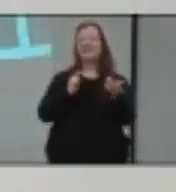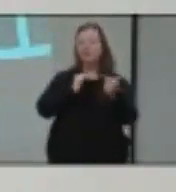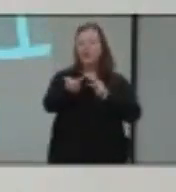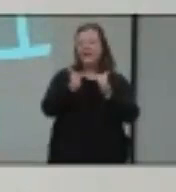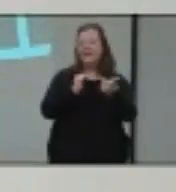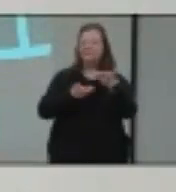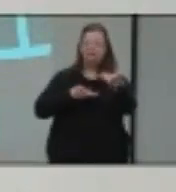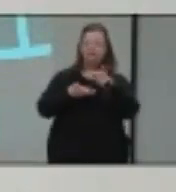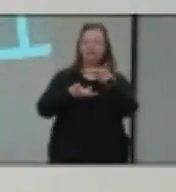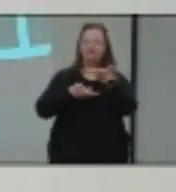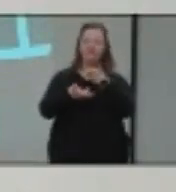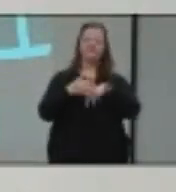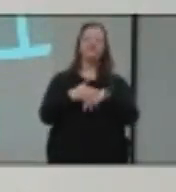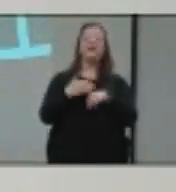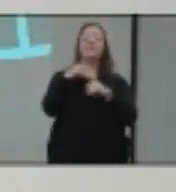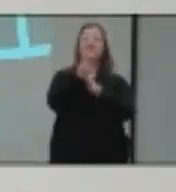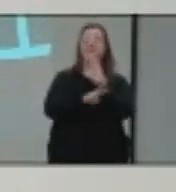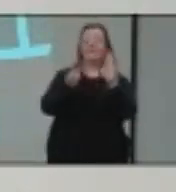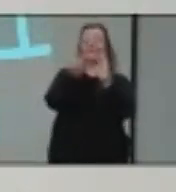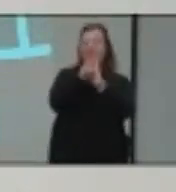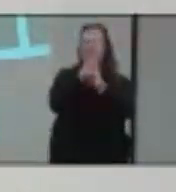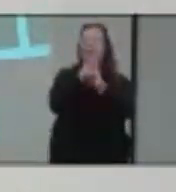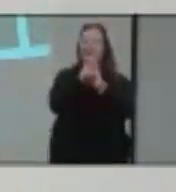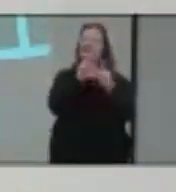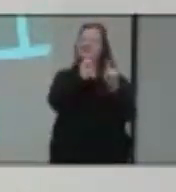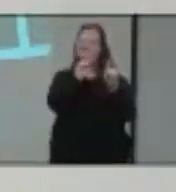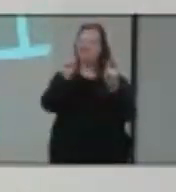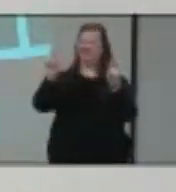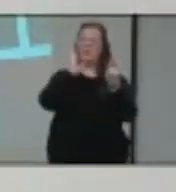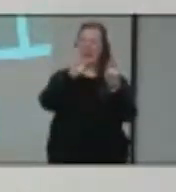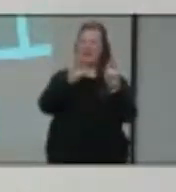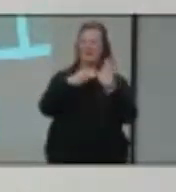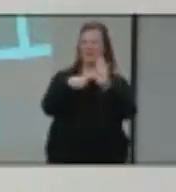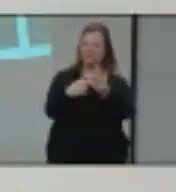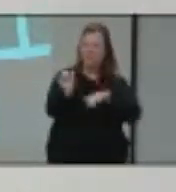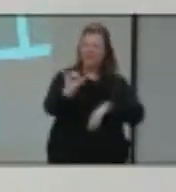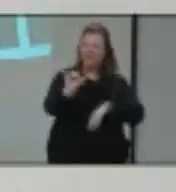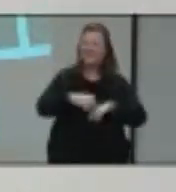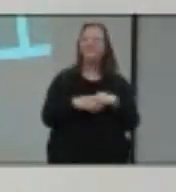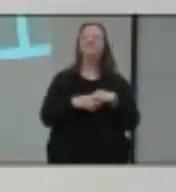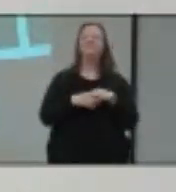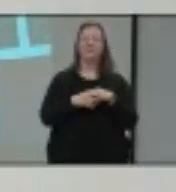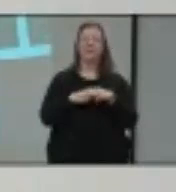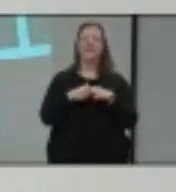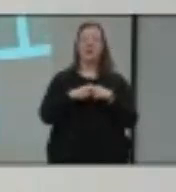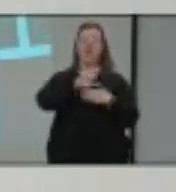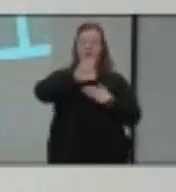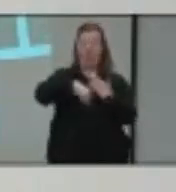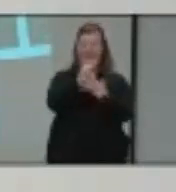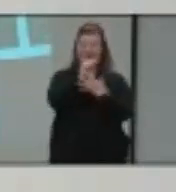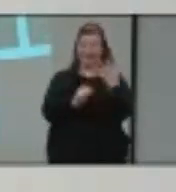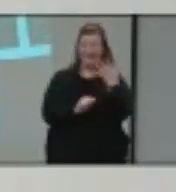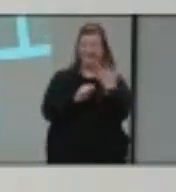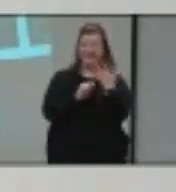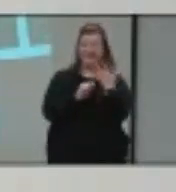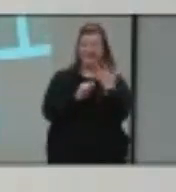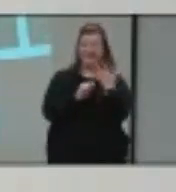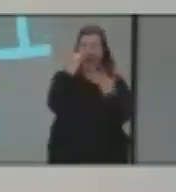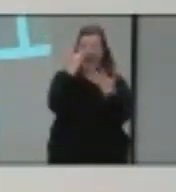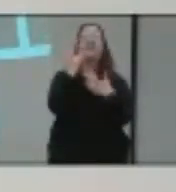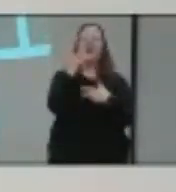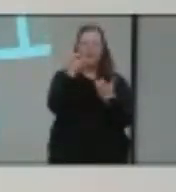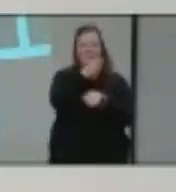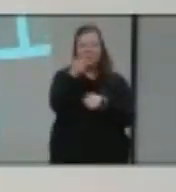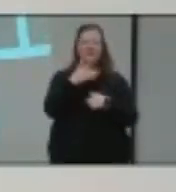interactive. There are videos sort of scattered throughout the presentation. And I did all those things because I want to keep you all